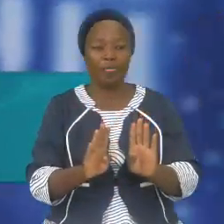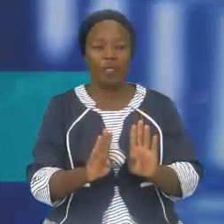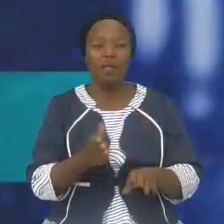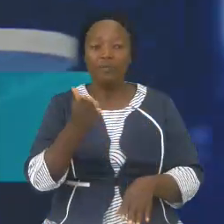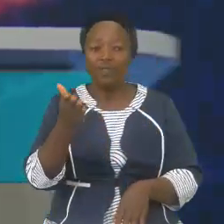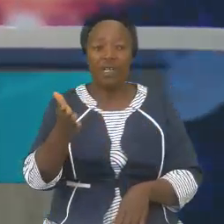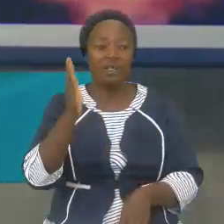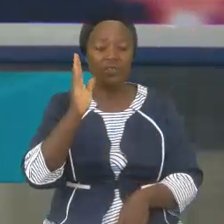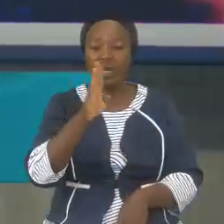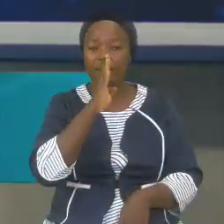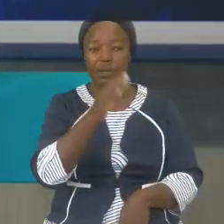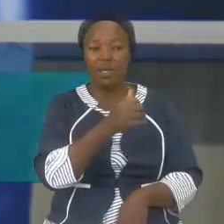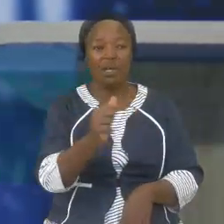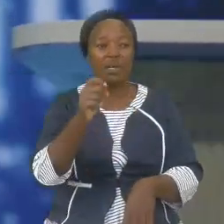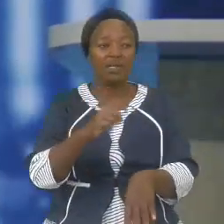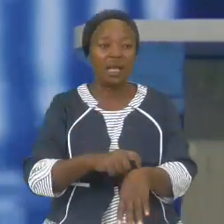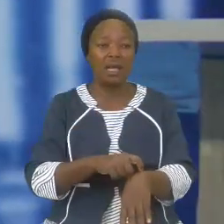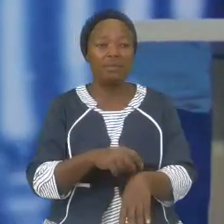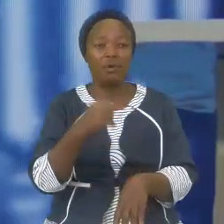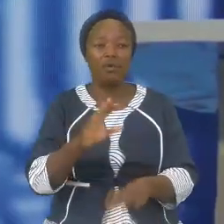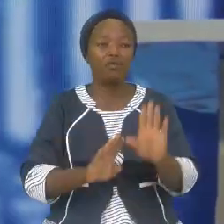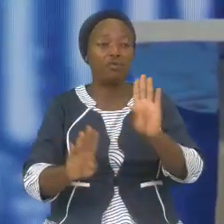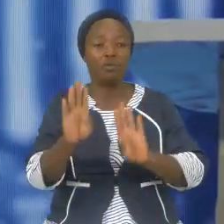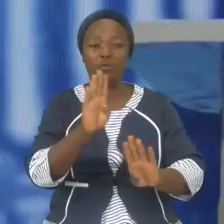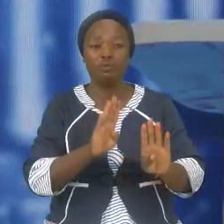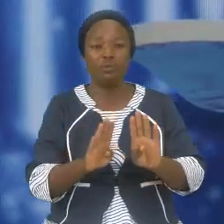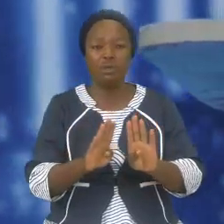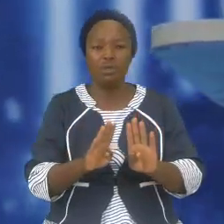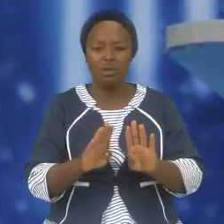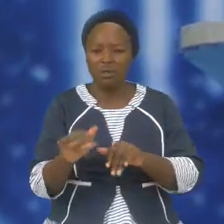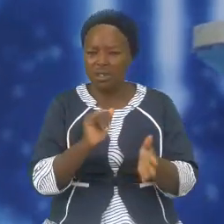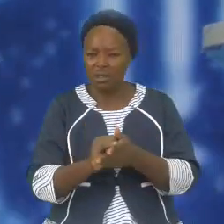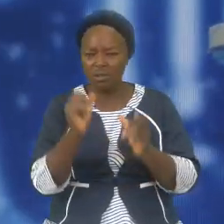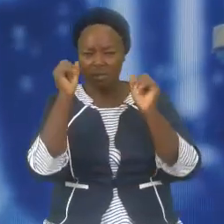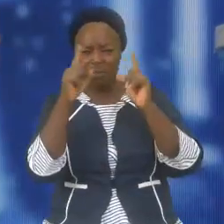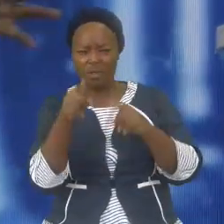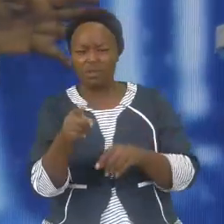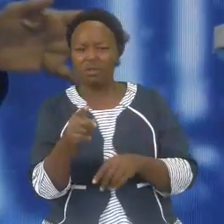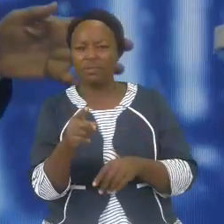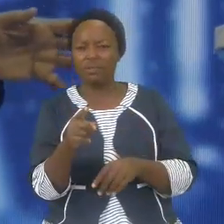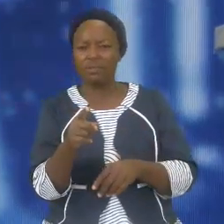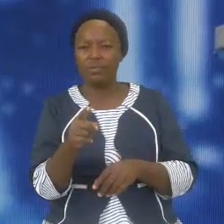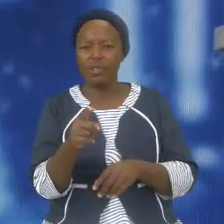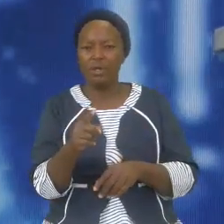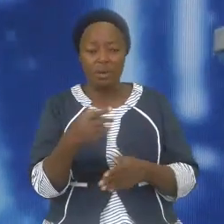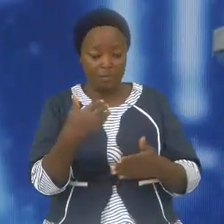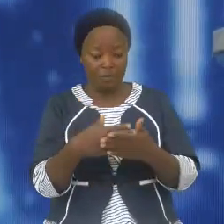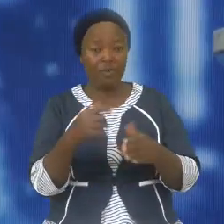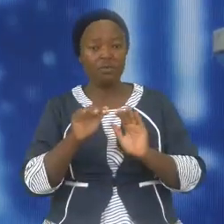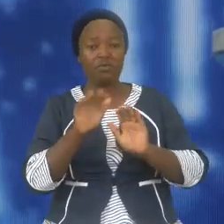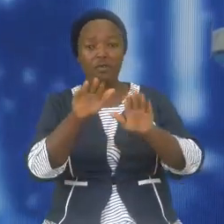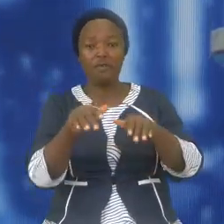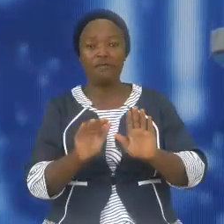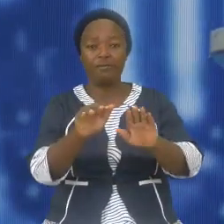shall be a time of trouble. Does that surprise you? Before the flood, a